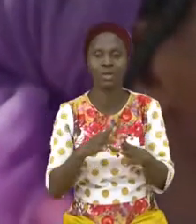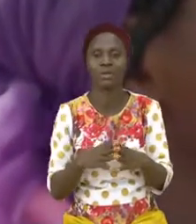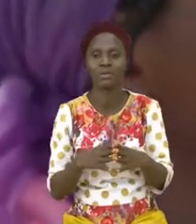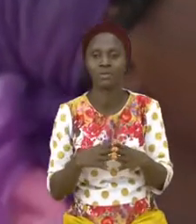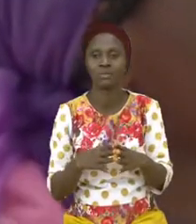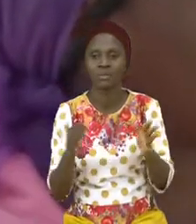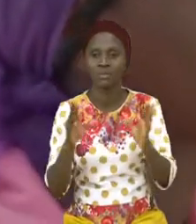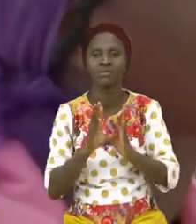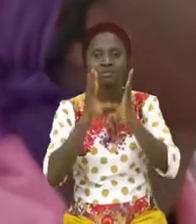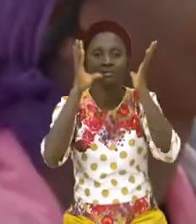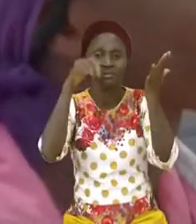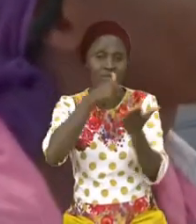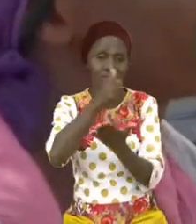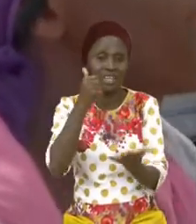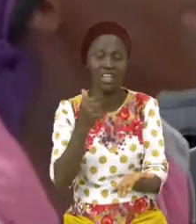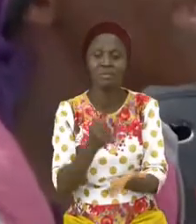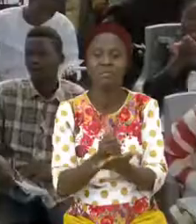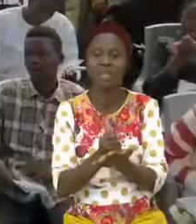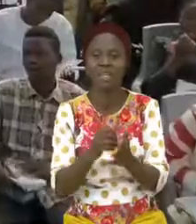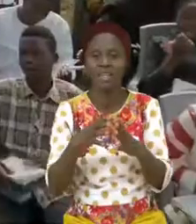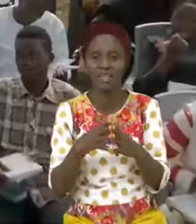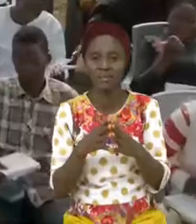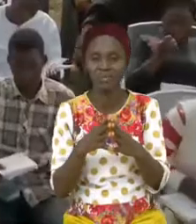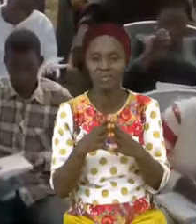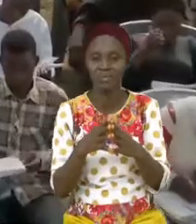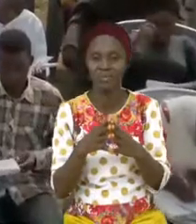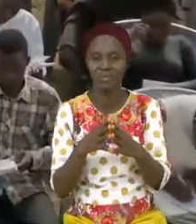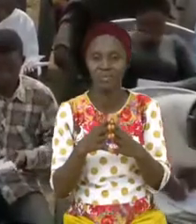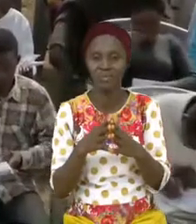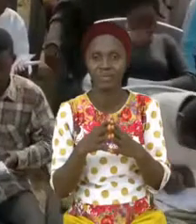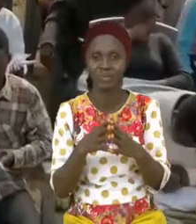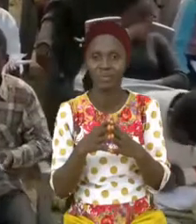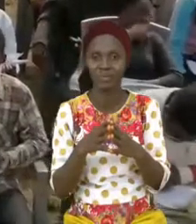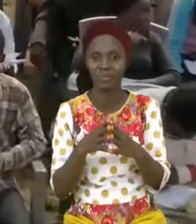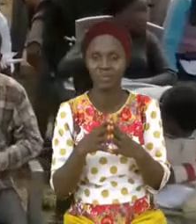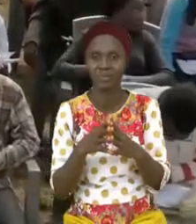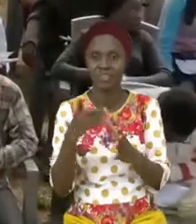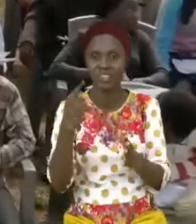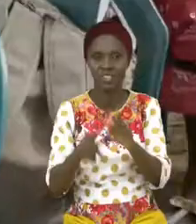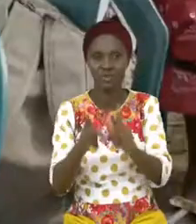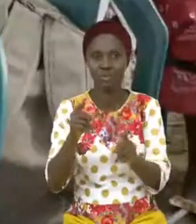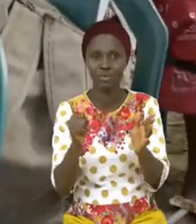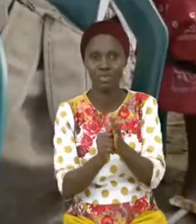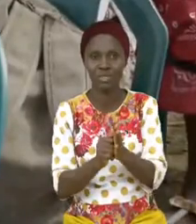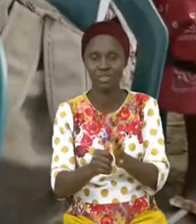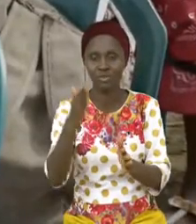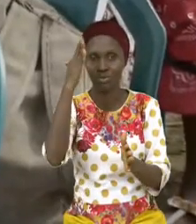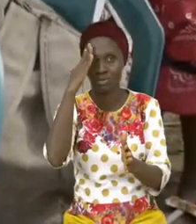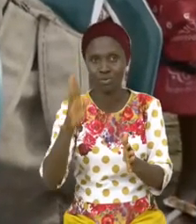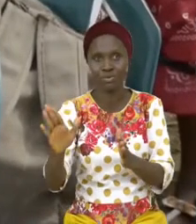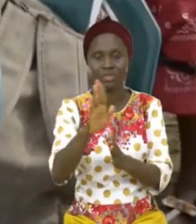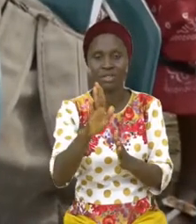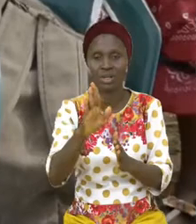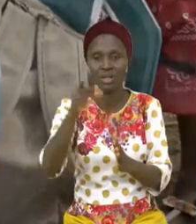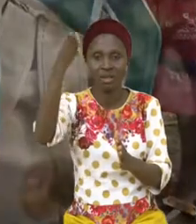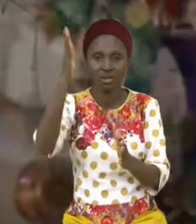that human did not come very well the people that don't know their god and they say god is my